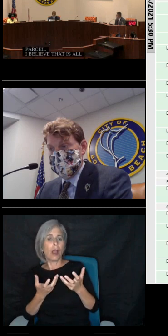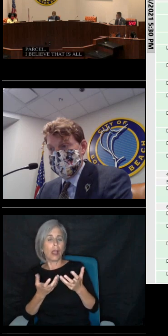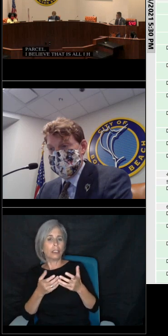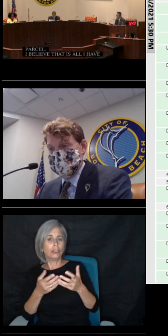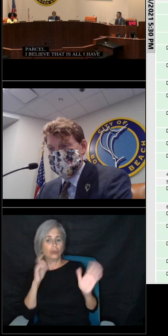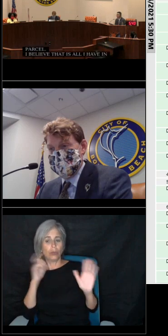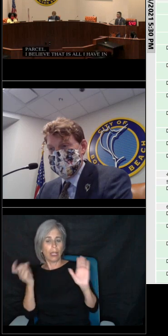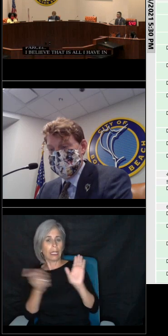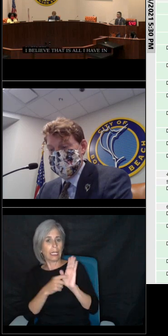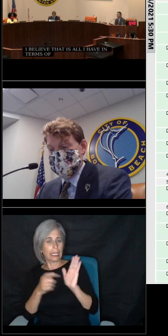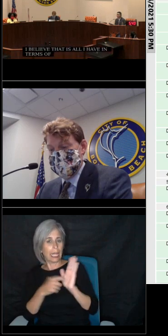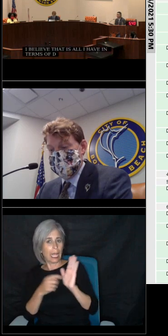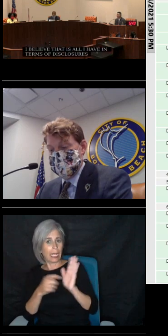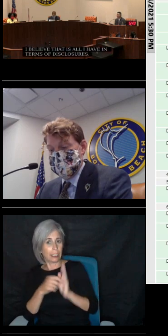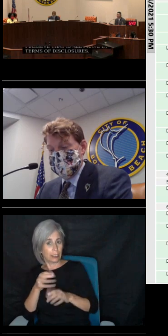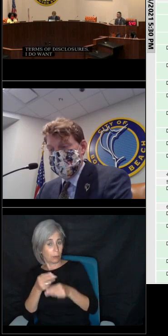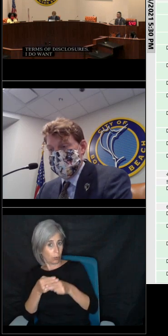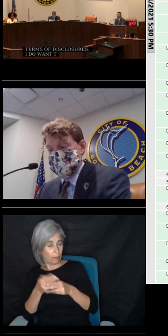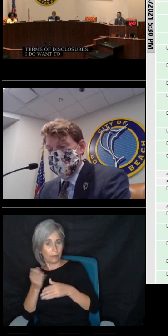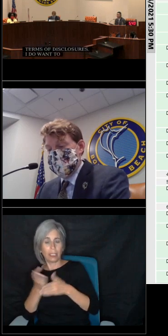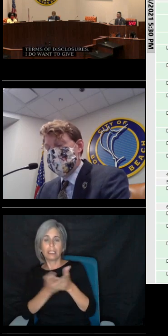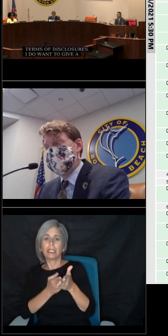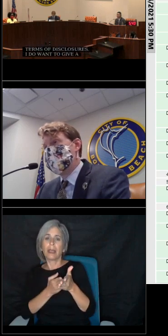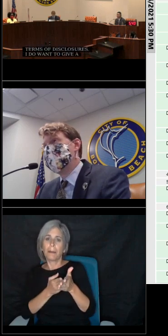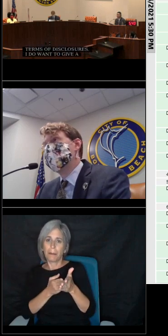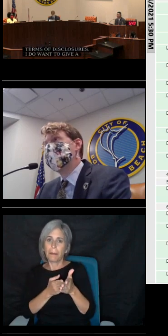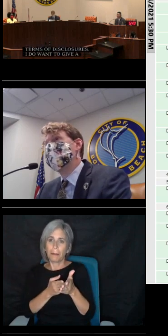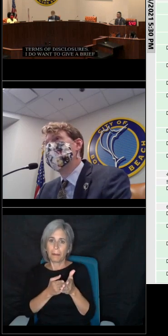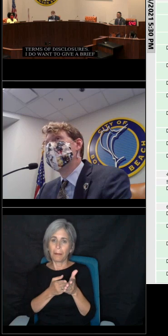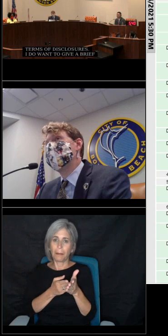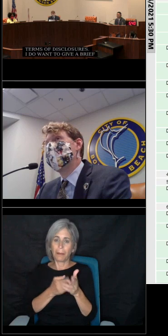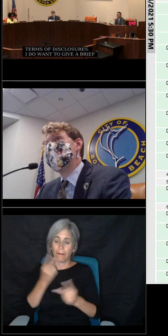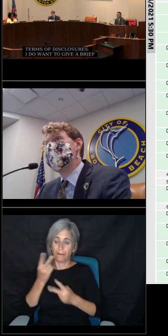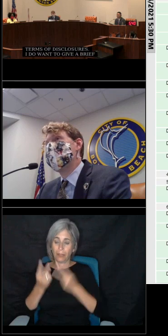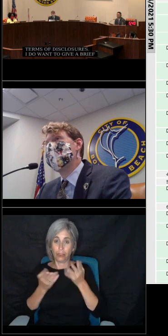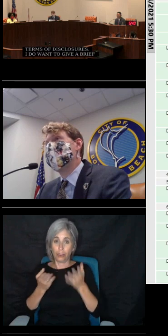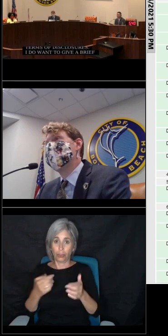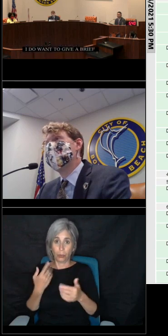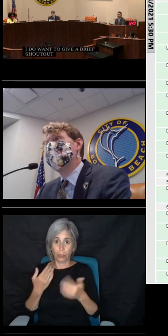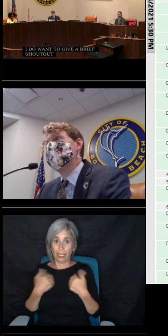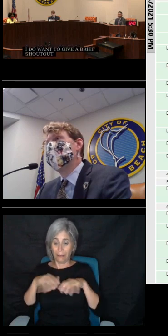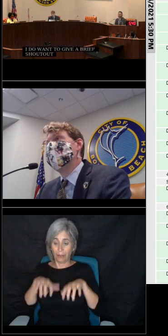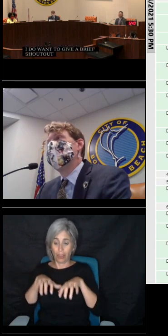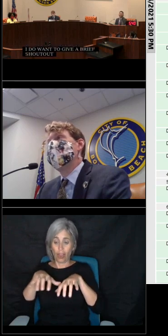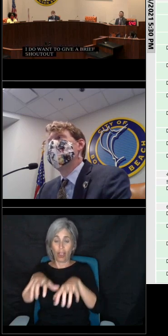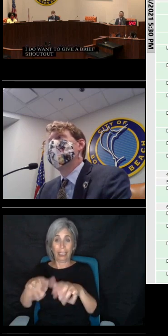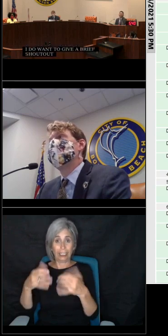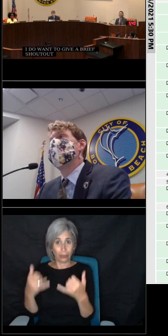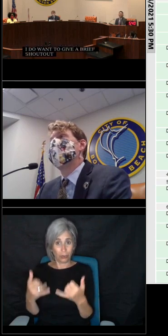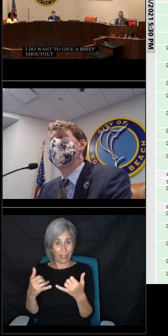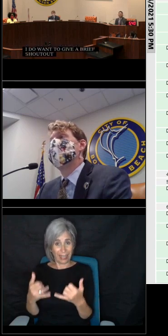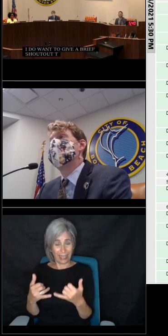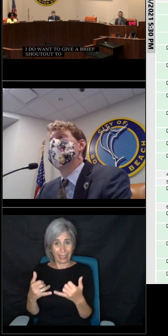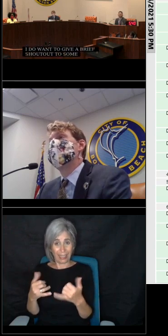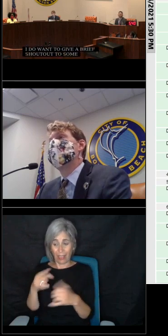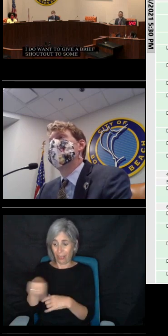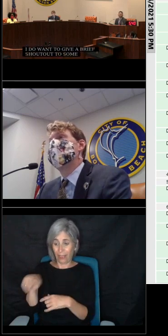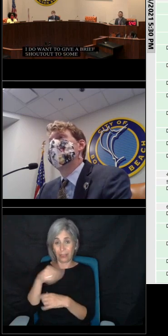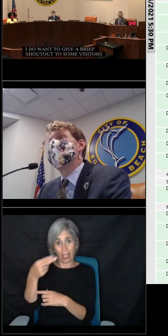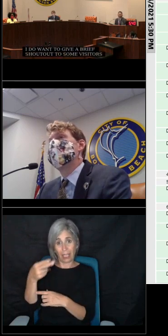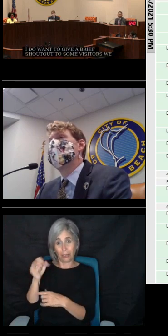out to some visitors that we have in the audience with us today. These are high